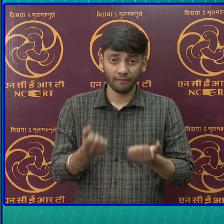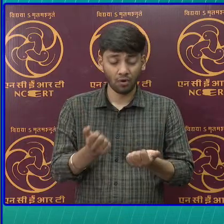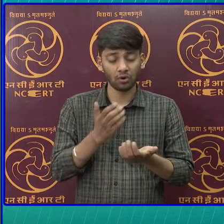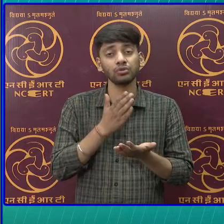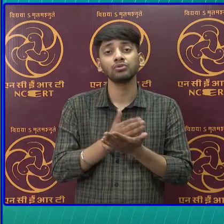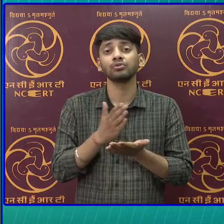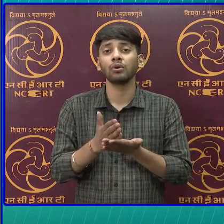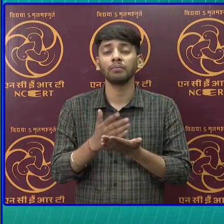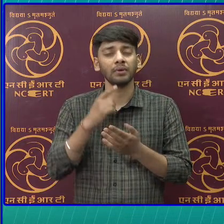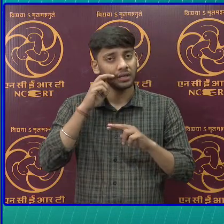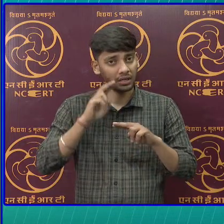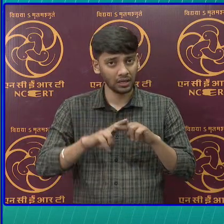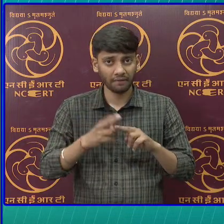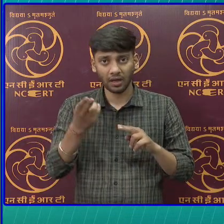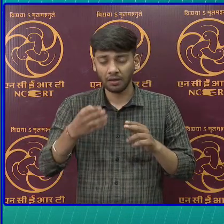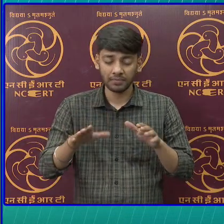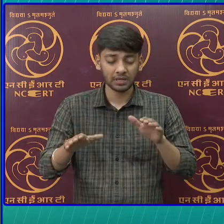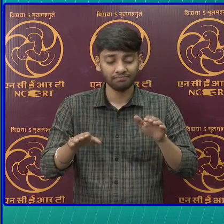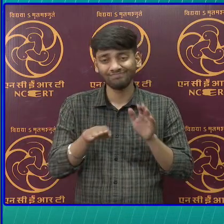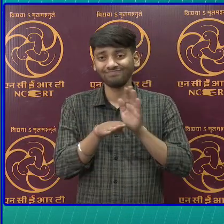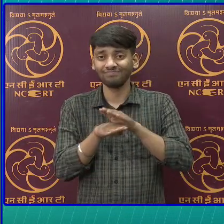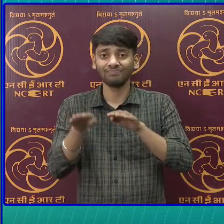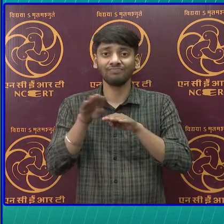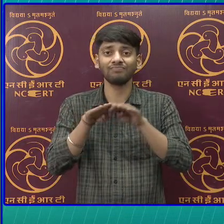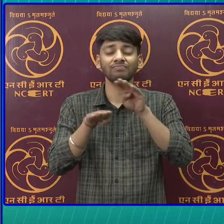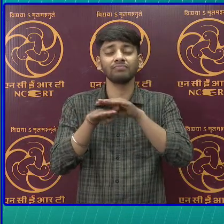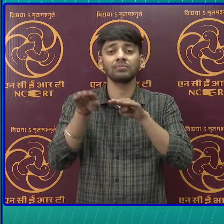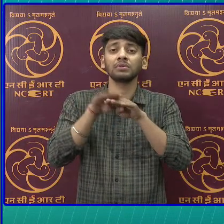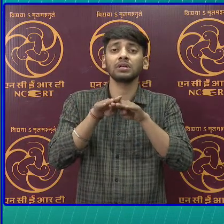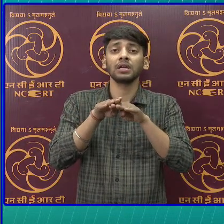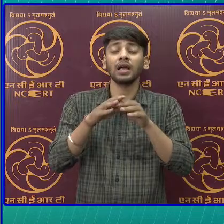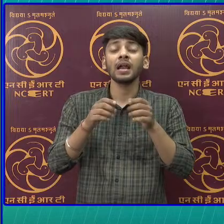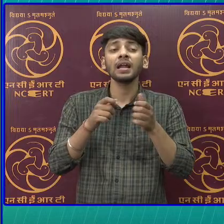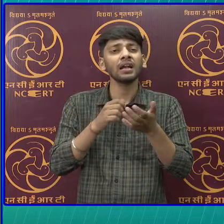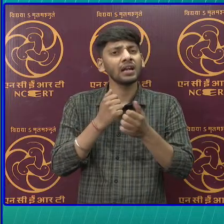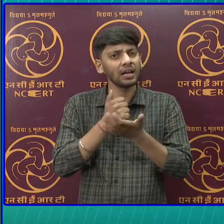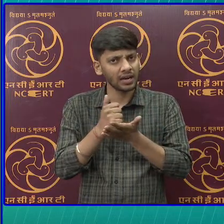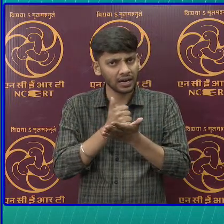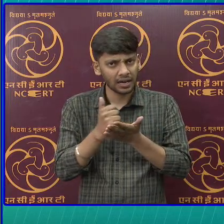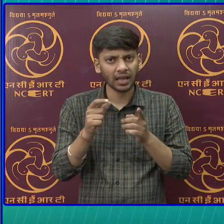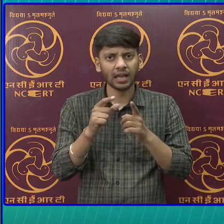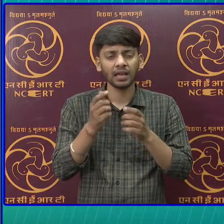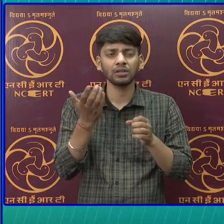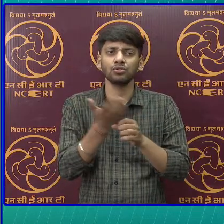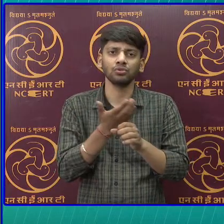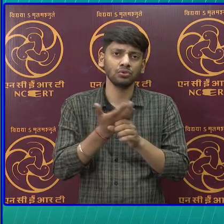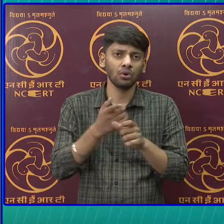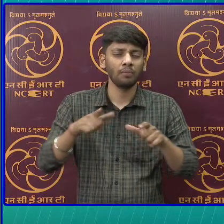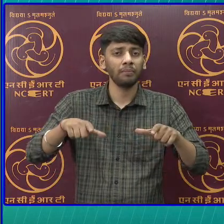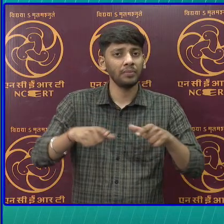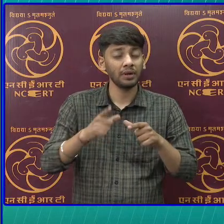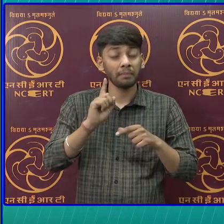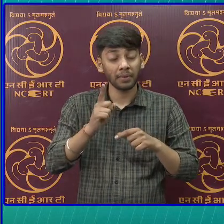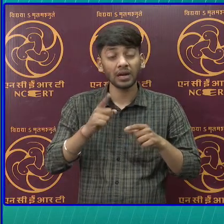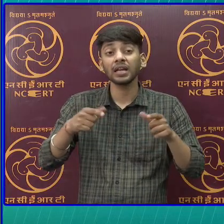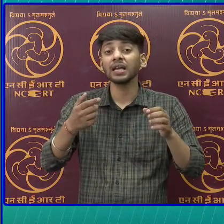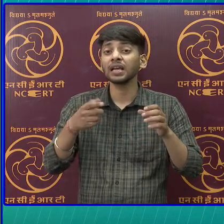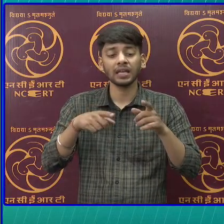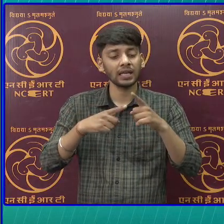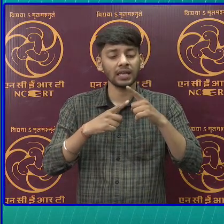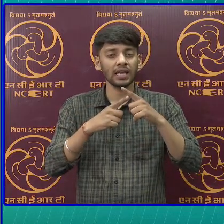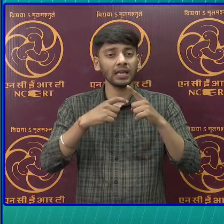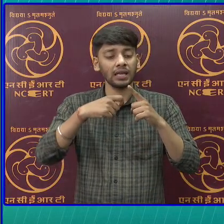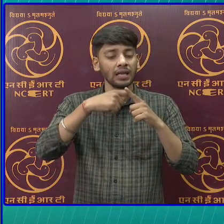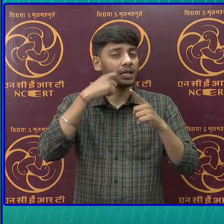you stab, cut and chop, try to chop the tree, this will not kill that tree. Why? Because it